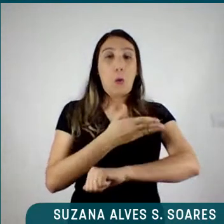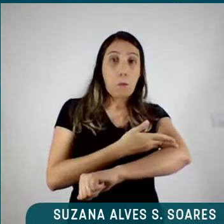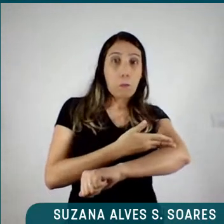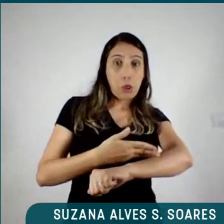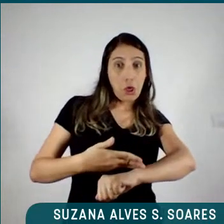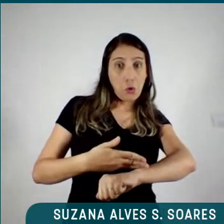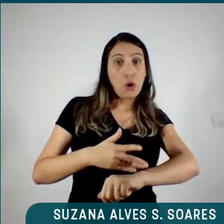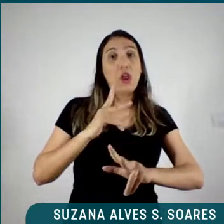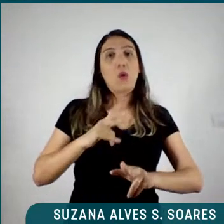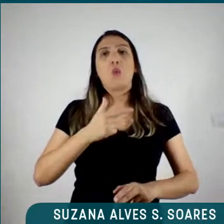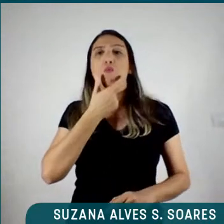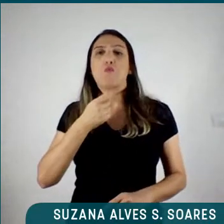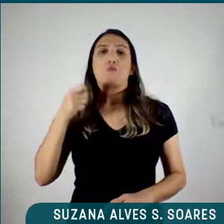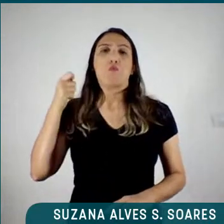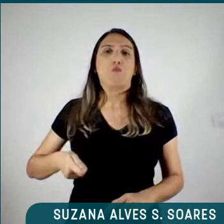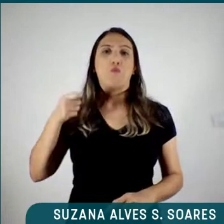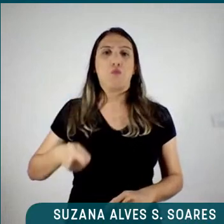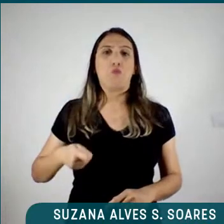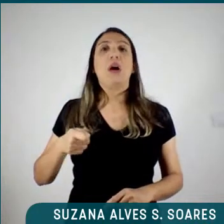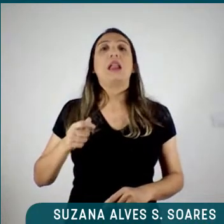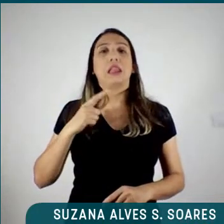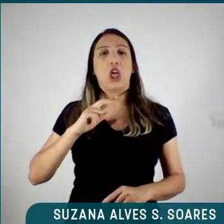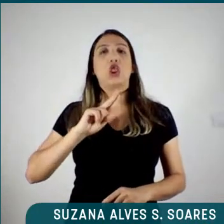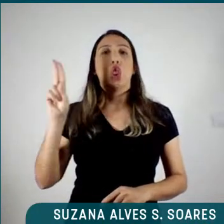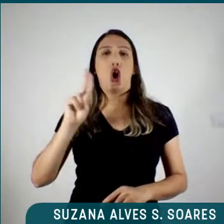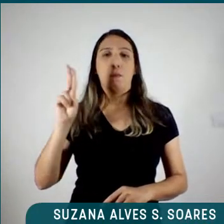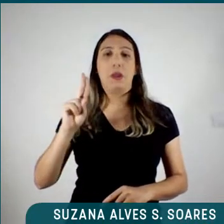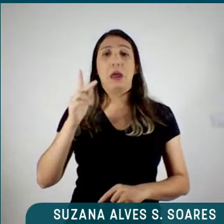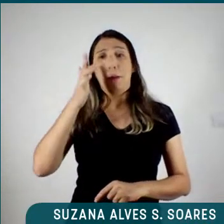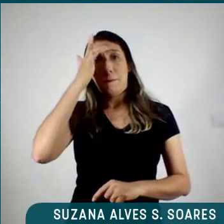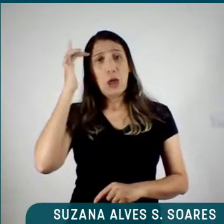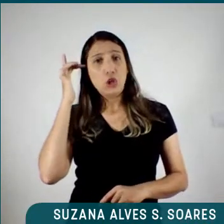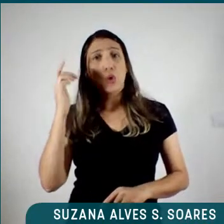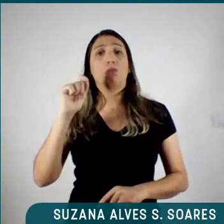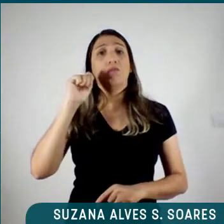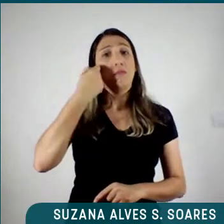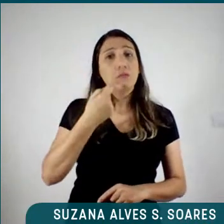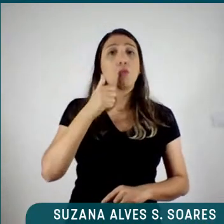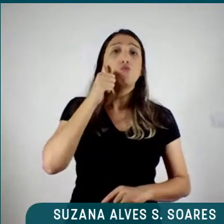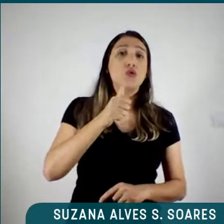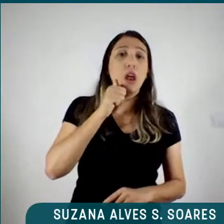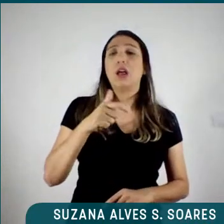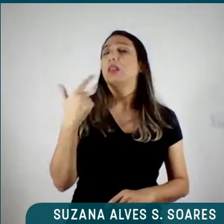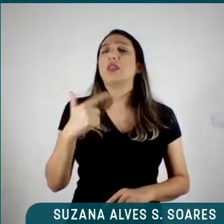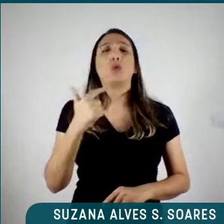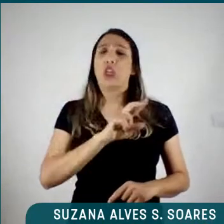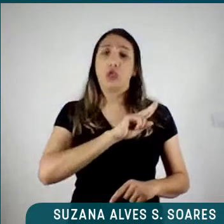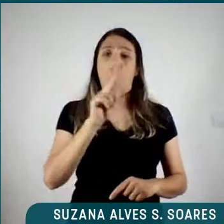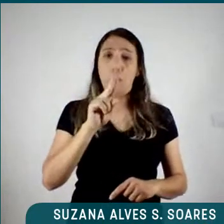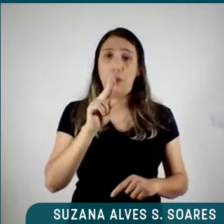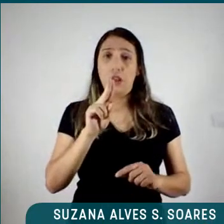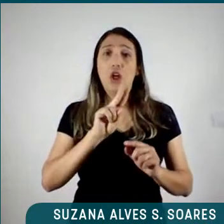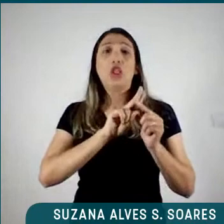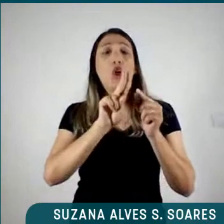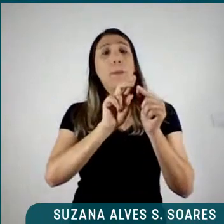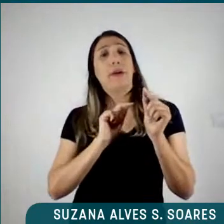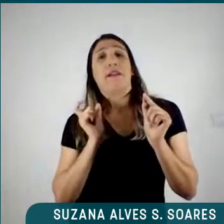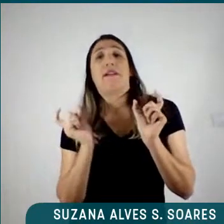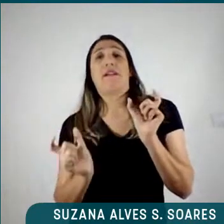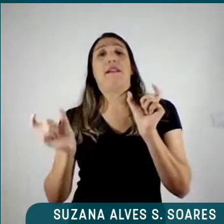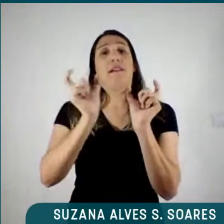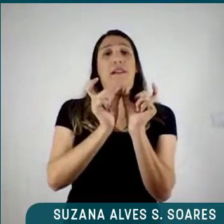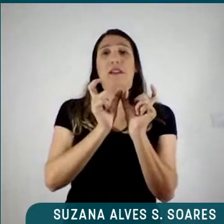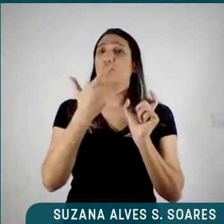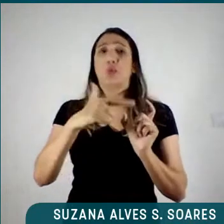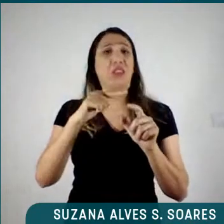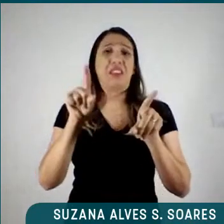It is silly, the same way that whiteness has name and surname is exactly like male. So you can